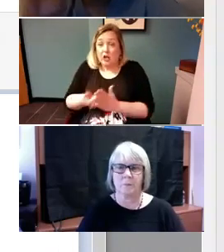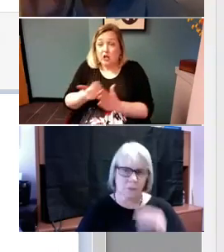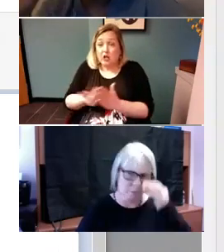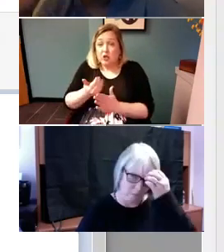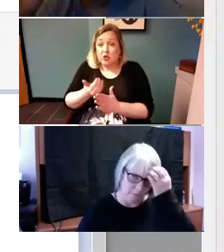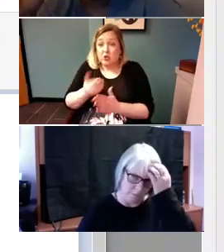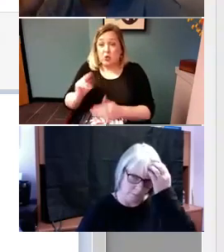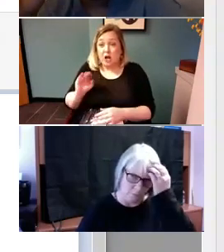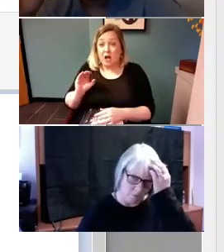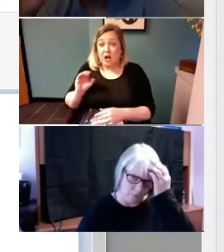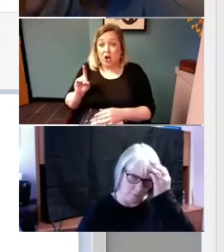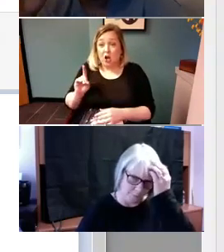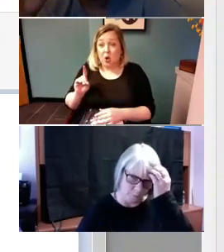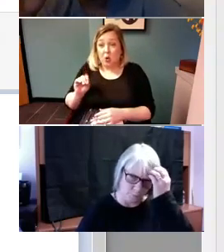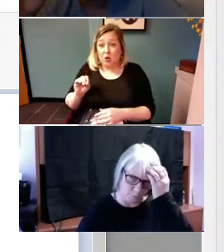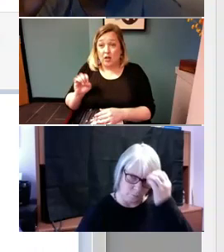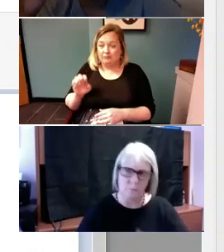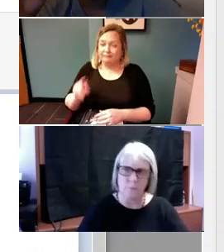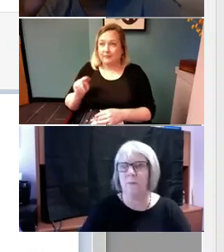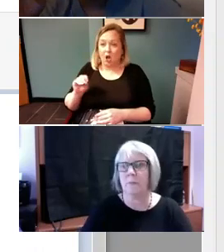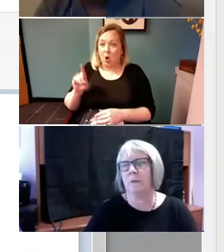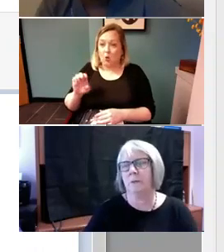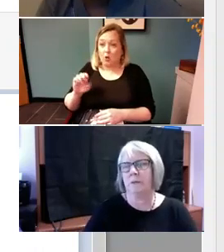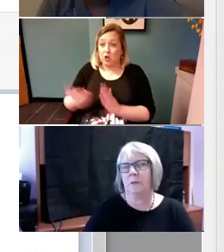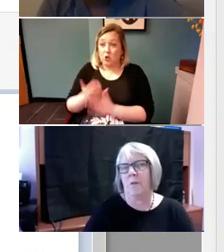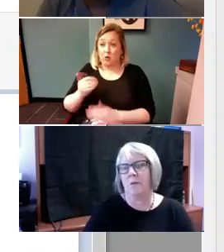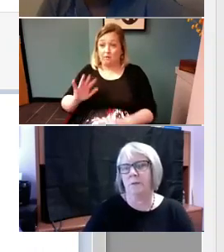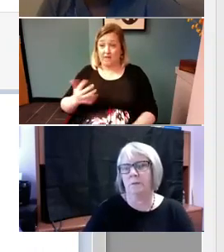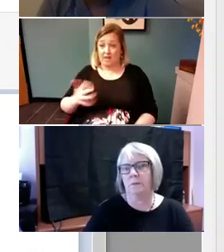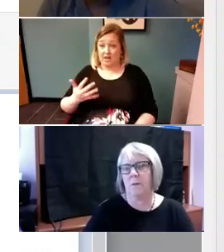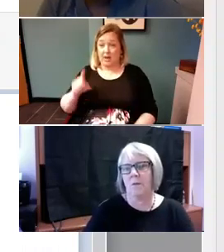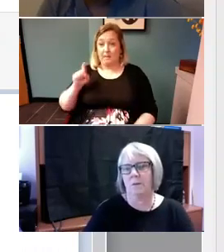node, to every other node. So we can connect it,